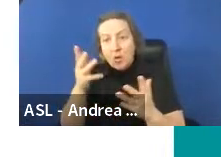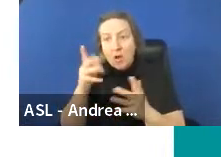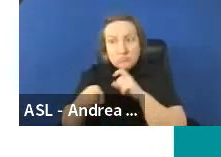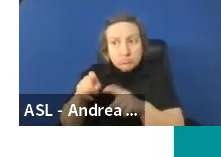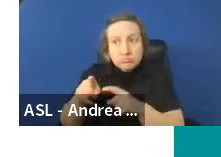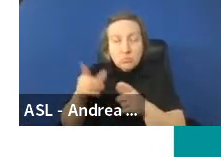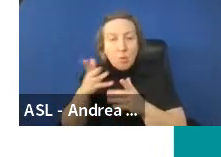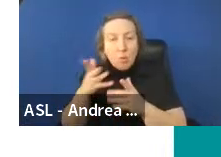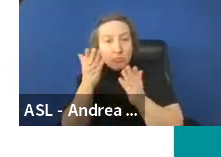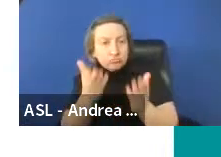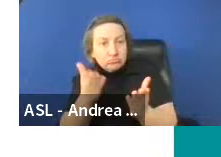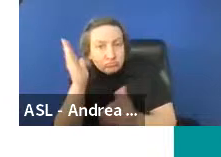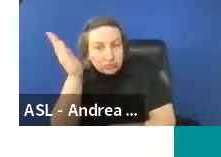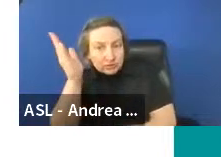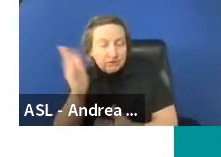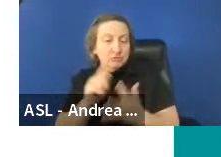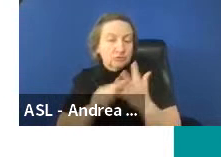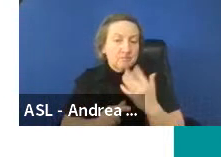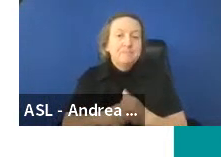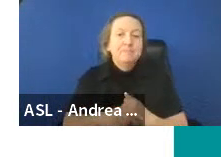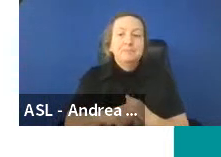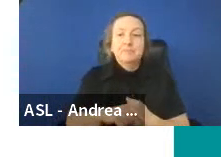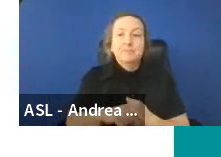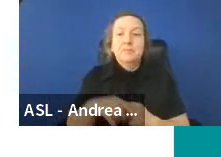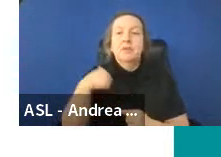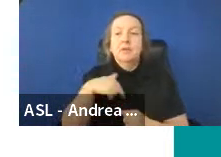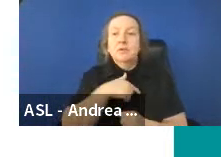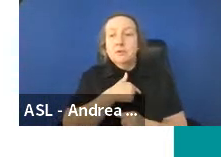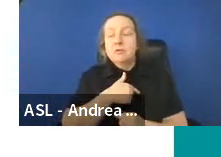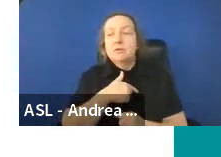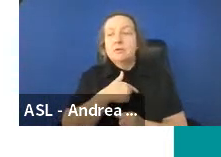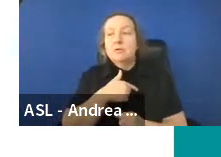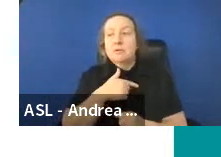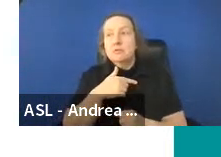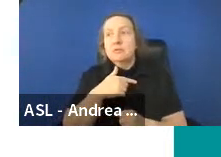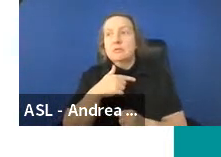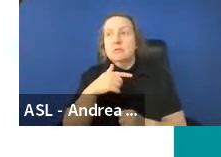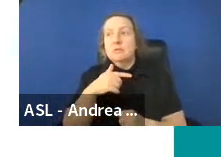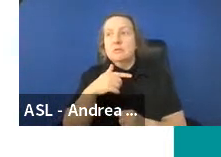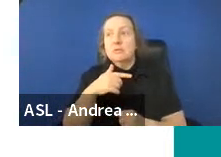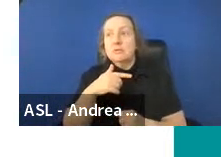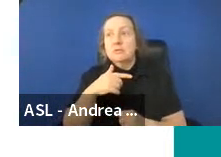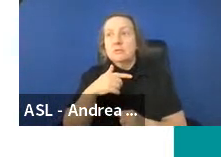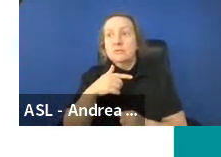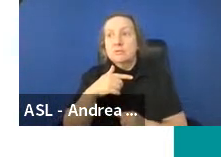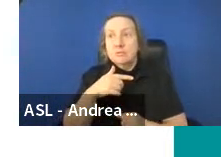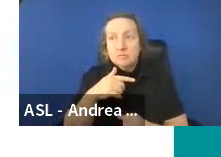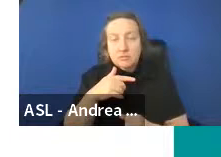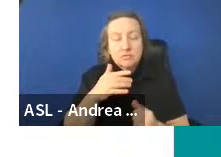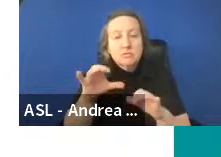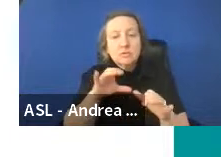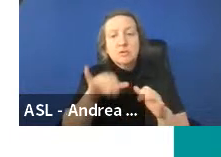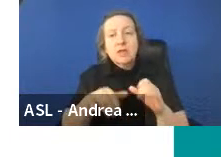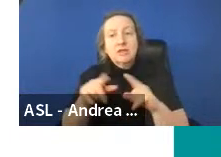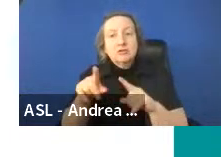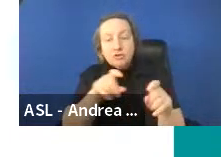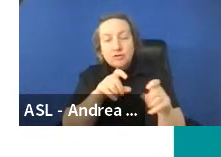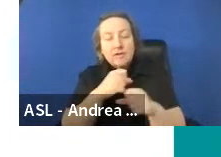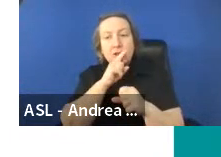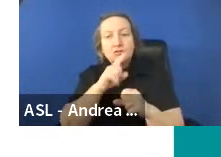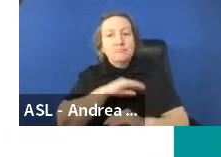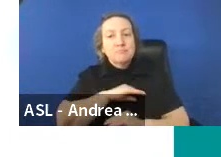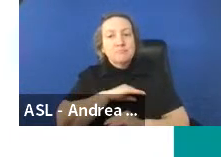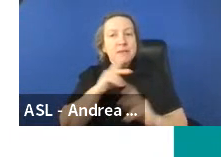being presented to them. We refined the survey and outreach materials to meet the needs of people living with